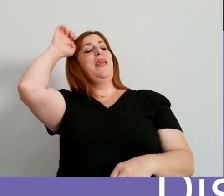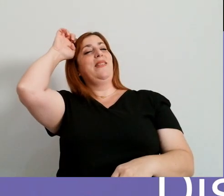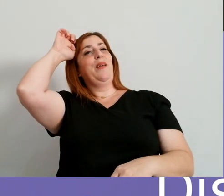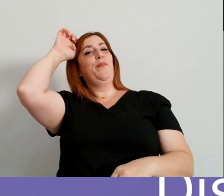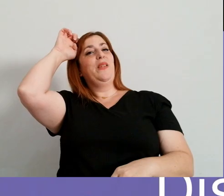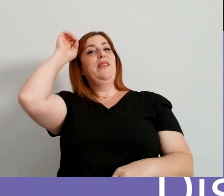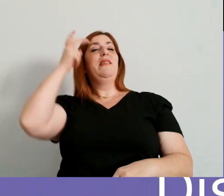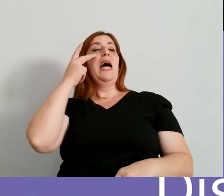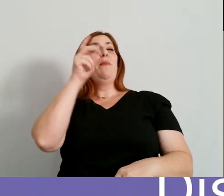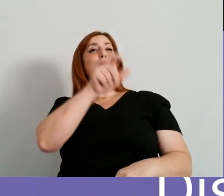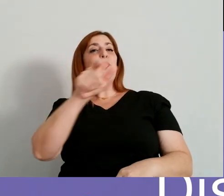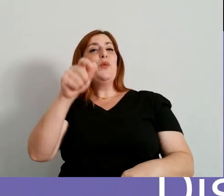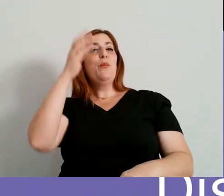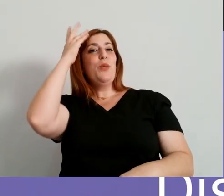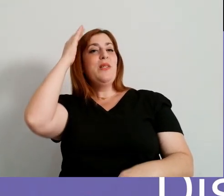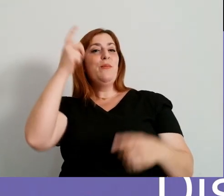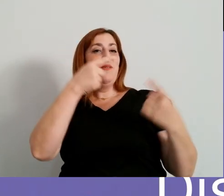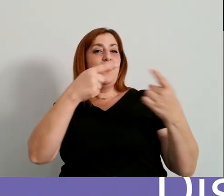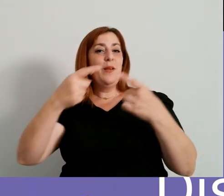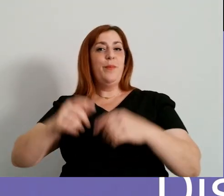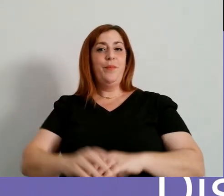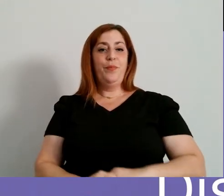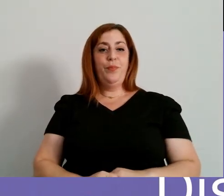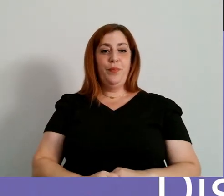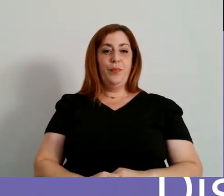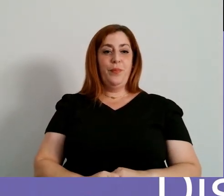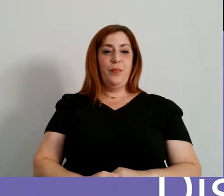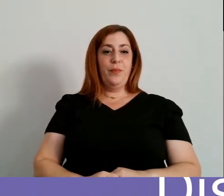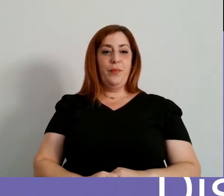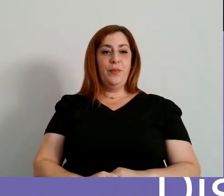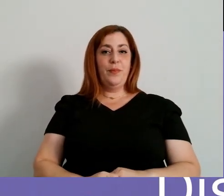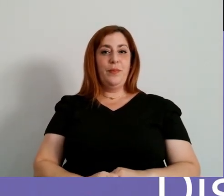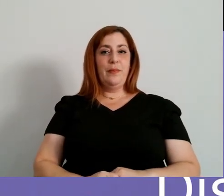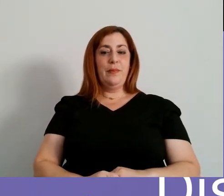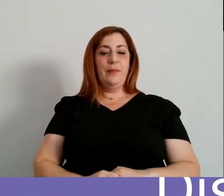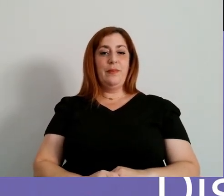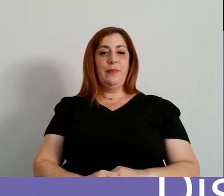as well. So well done for that. We need more of you.